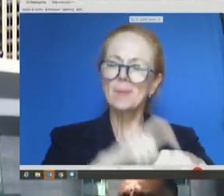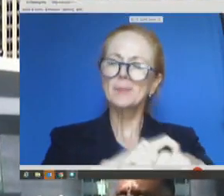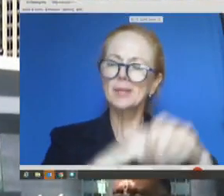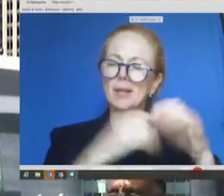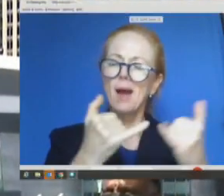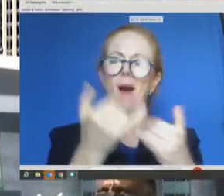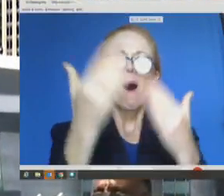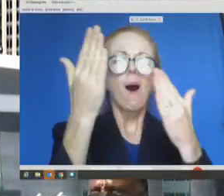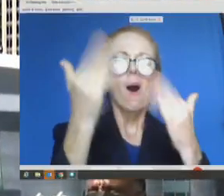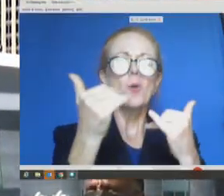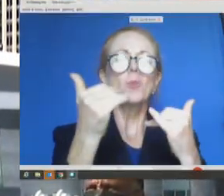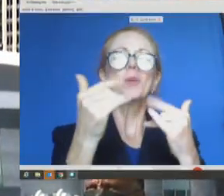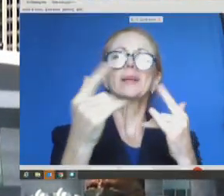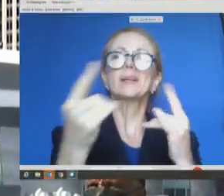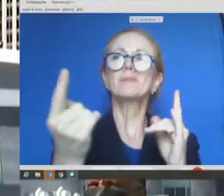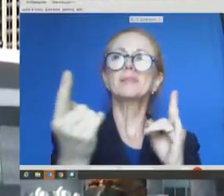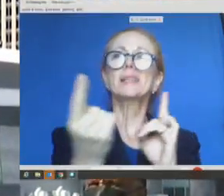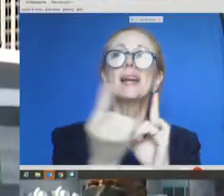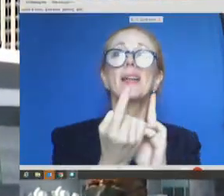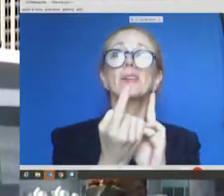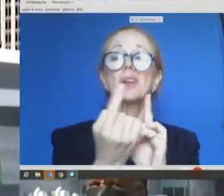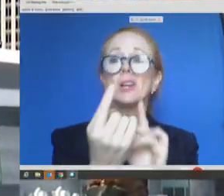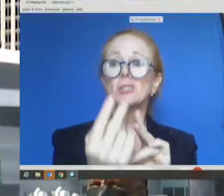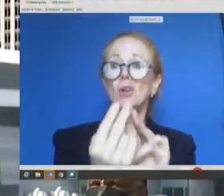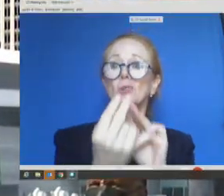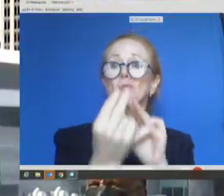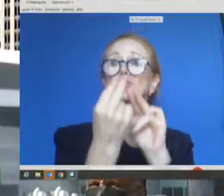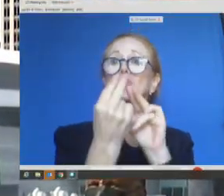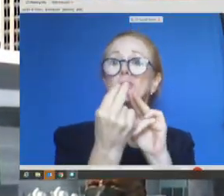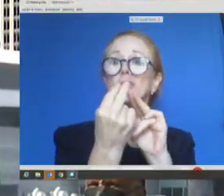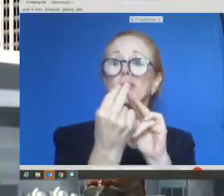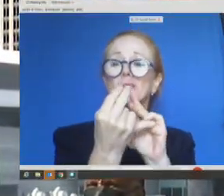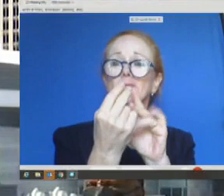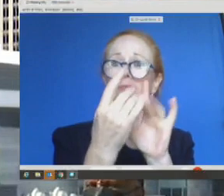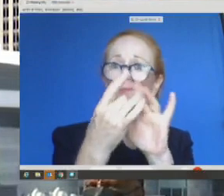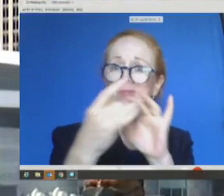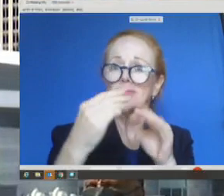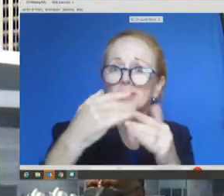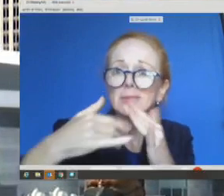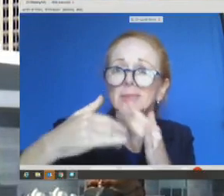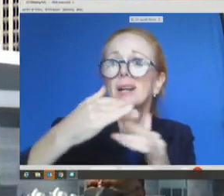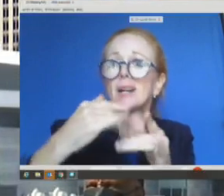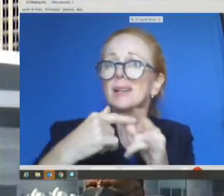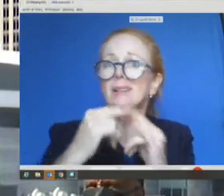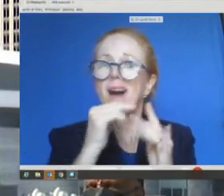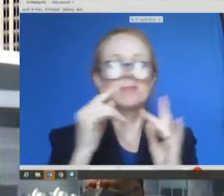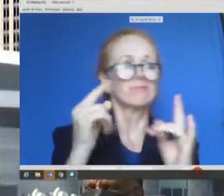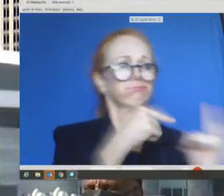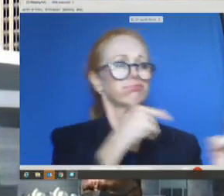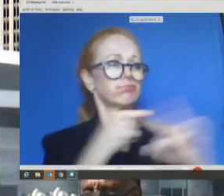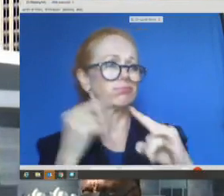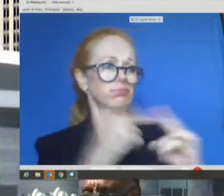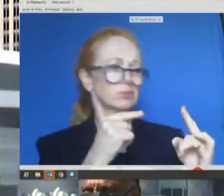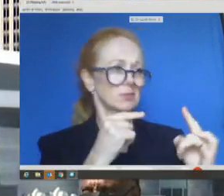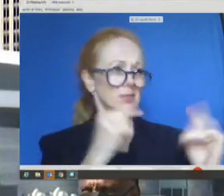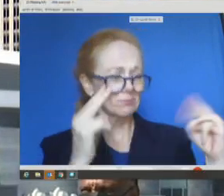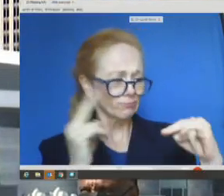to talk to one another and not necessarily at one another. We must work together on